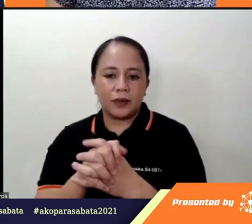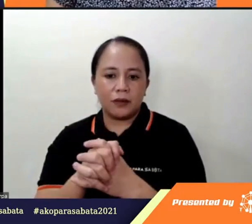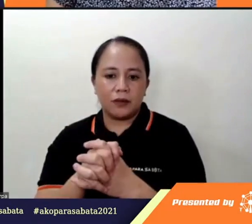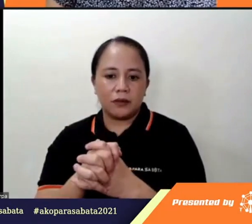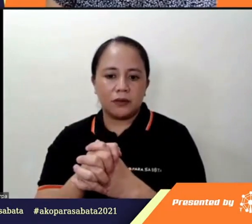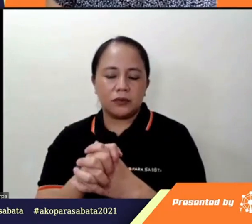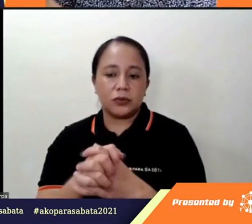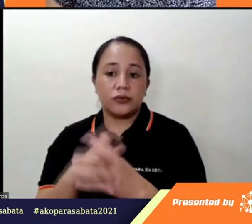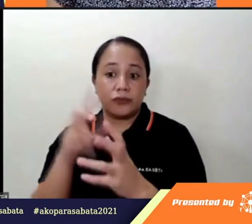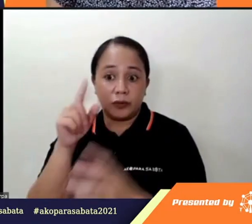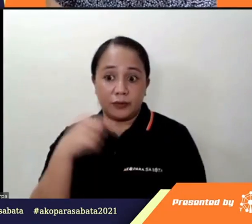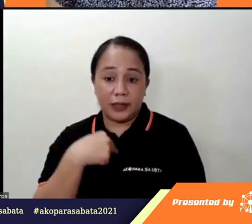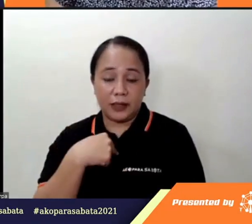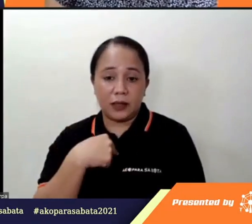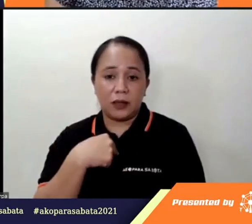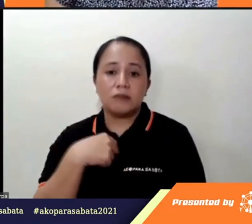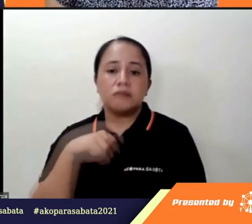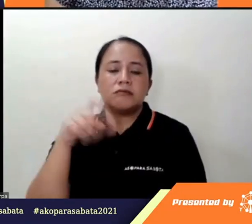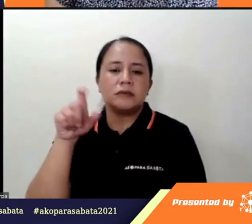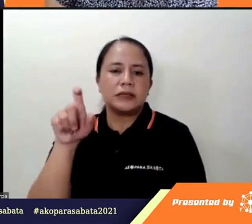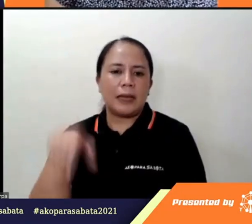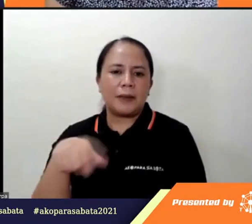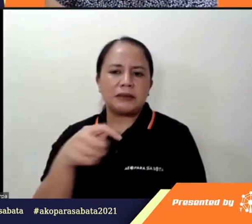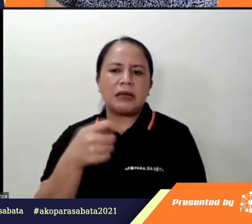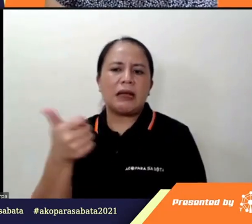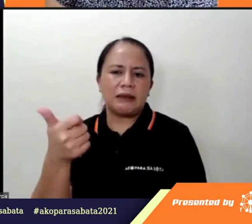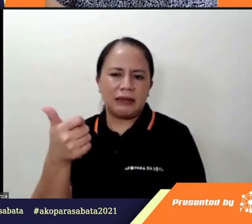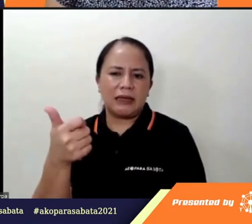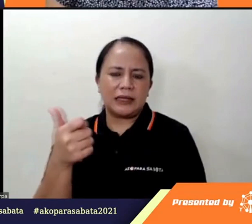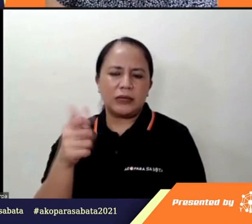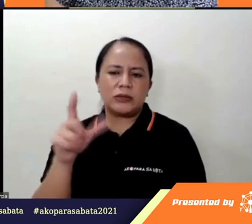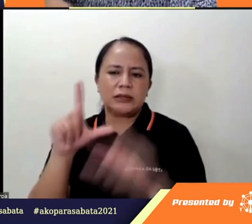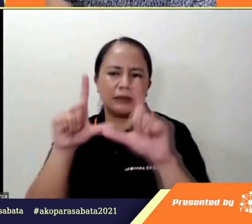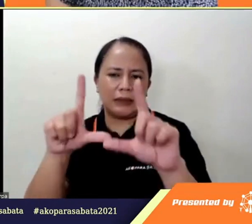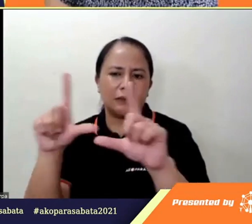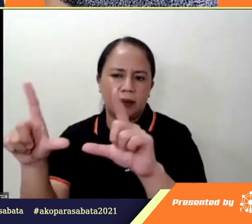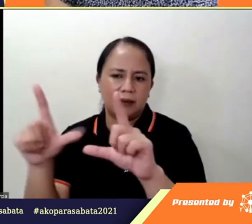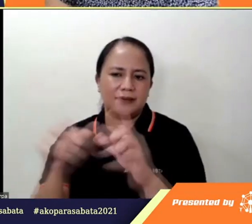So for me, dapat tanggal na natin yung stigma